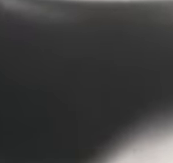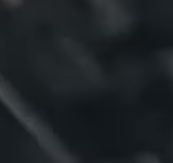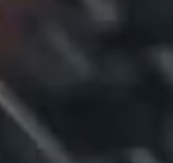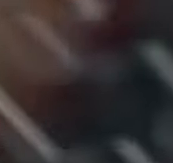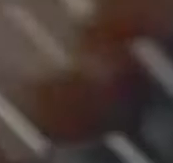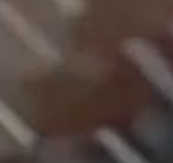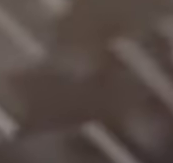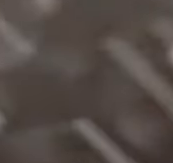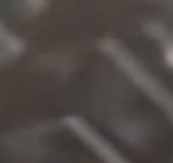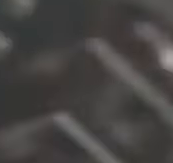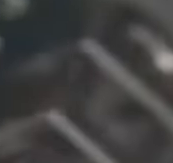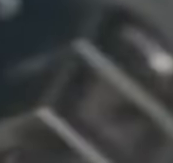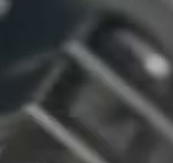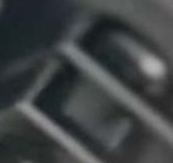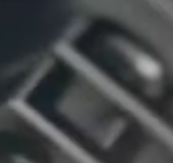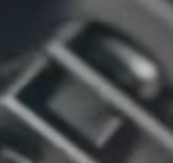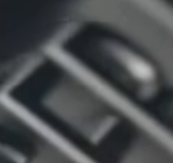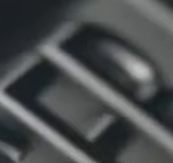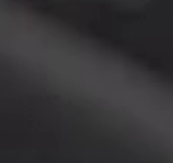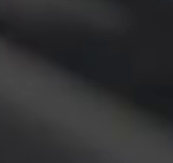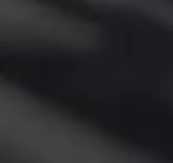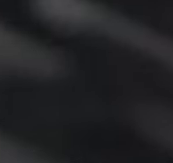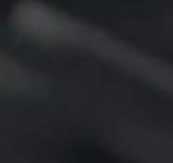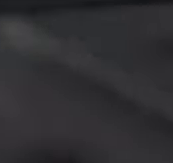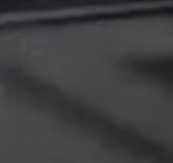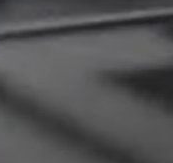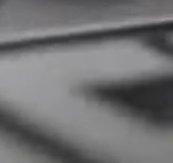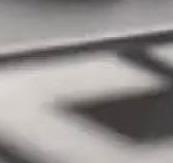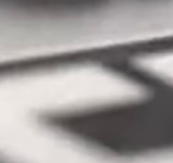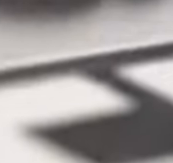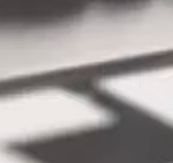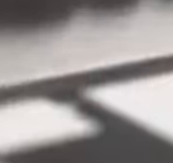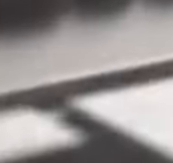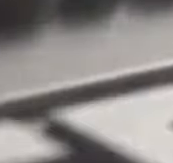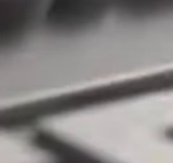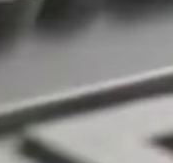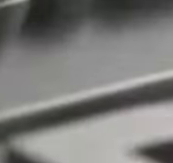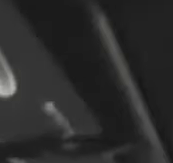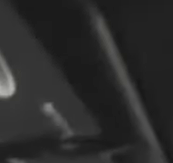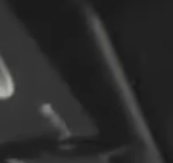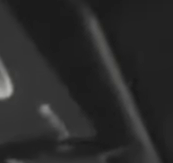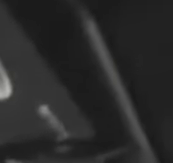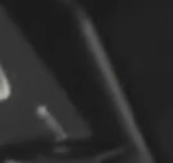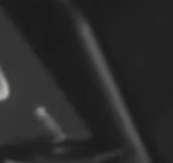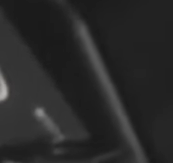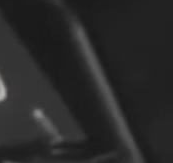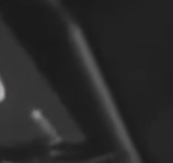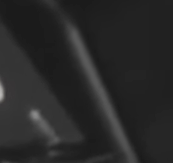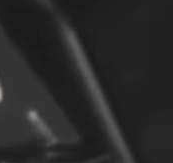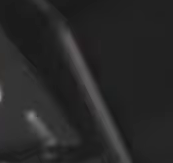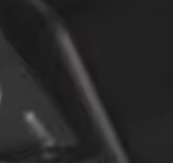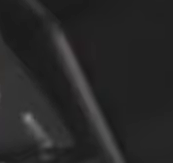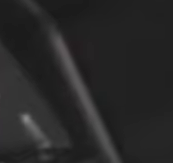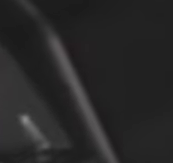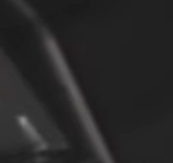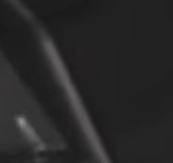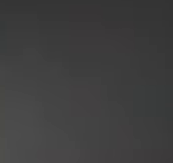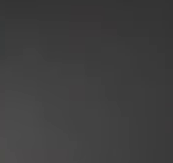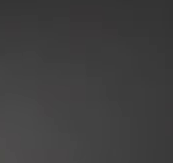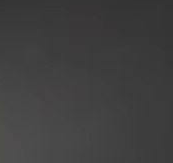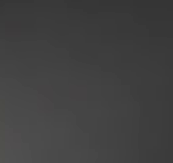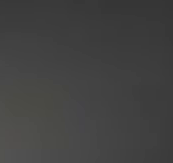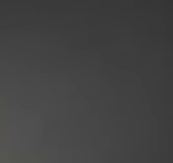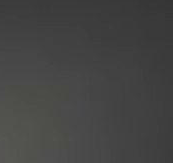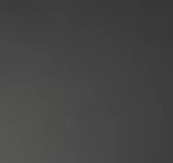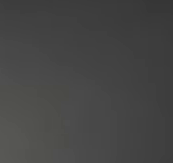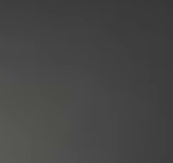It's here with more days and bigger deals. It's the Spar Big Sale. Here for